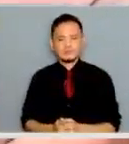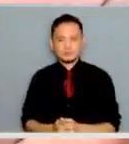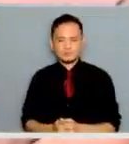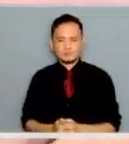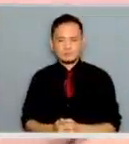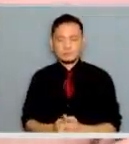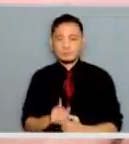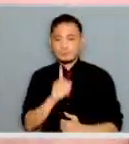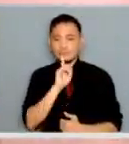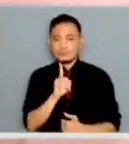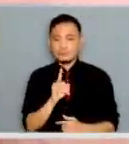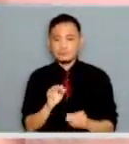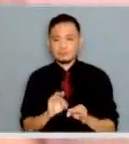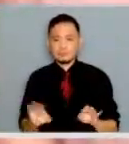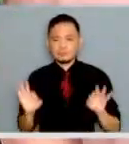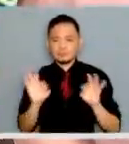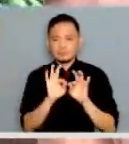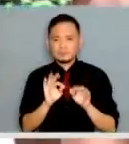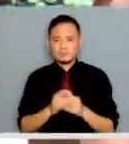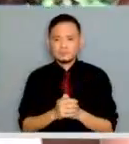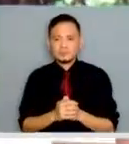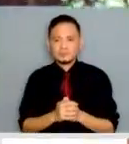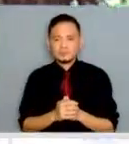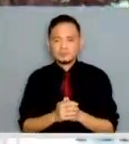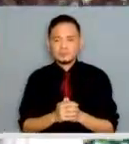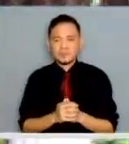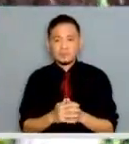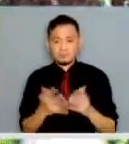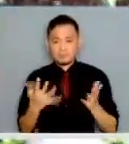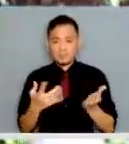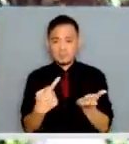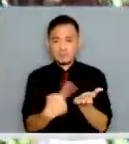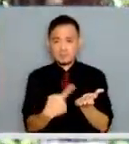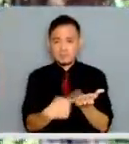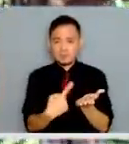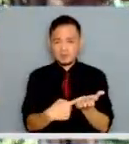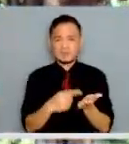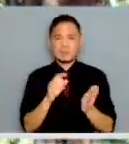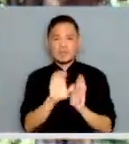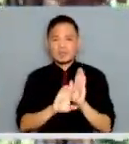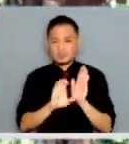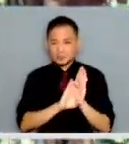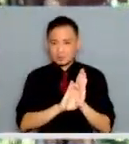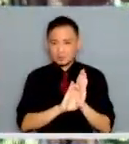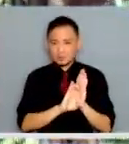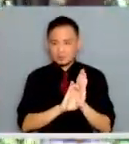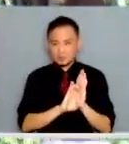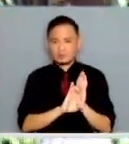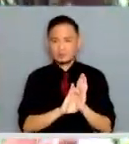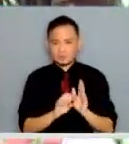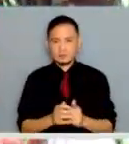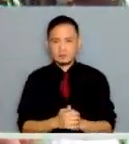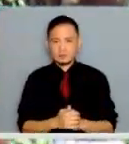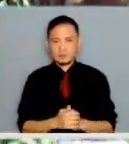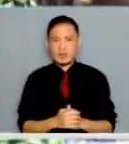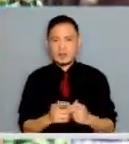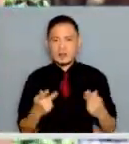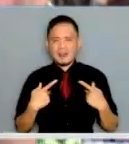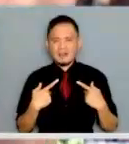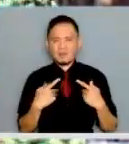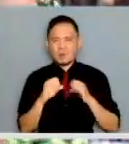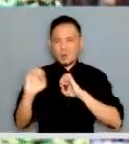to yung pinag-usapan nga is the characters here are sick. Mm-hmm. Yeah. Lahat sila, they're on a timer.